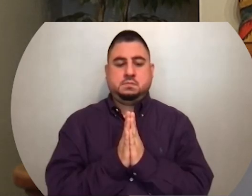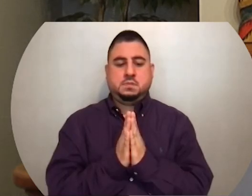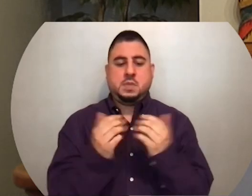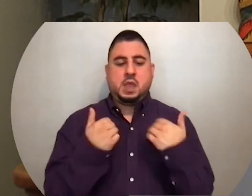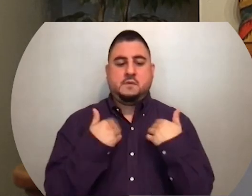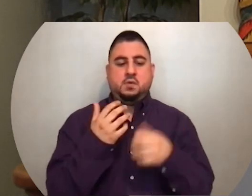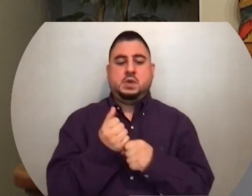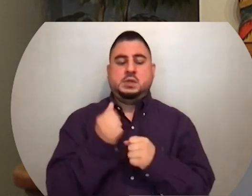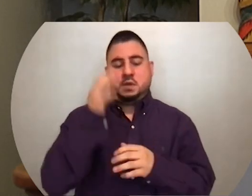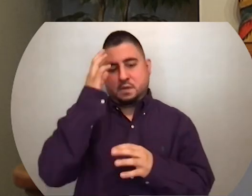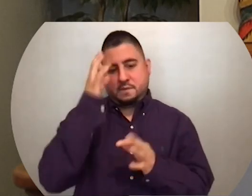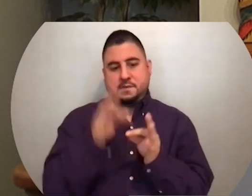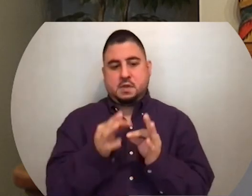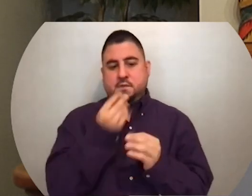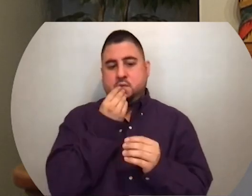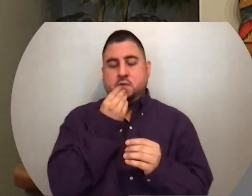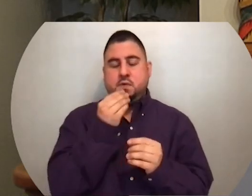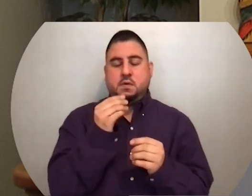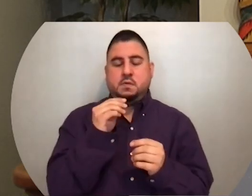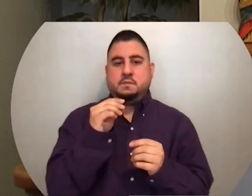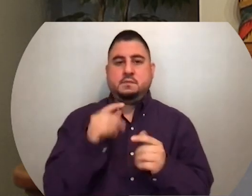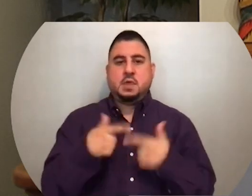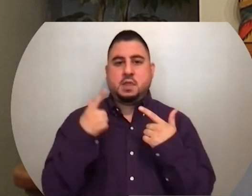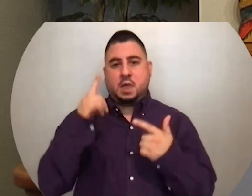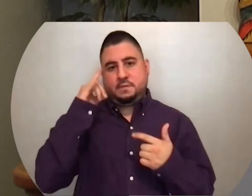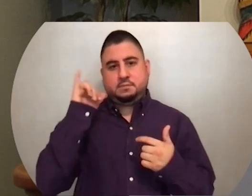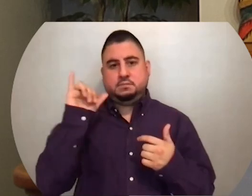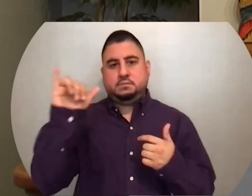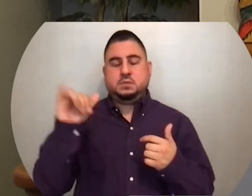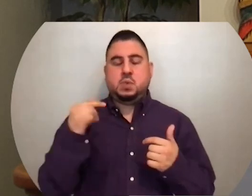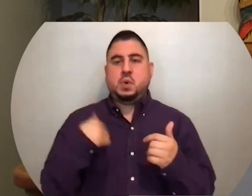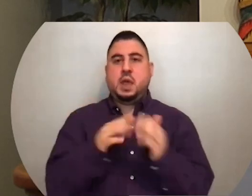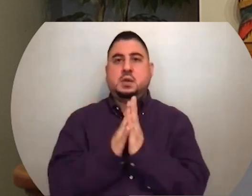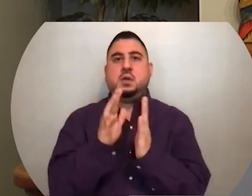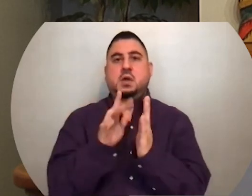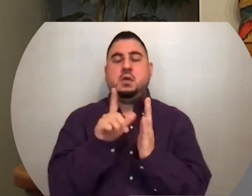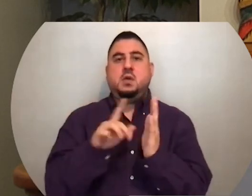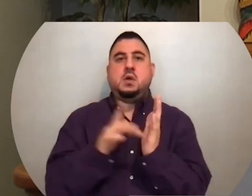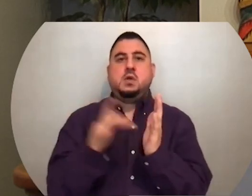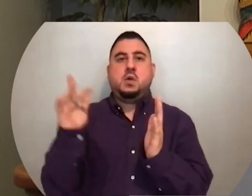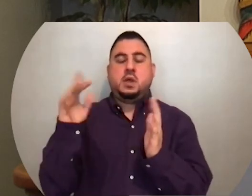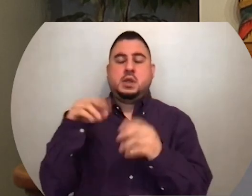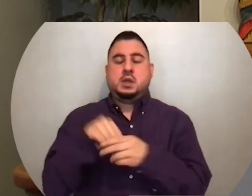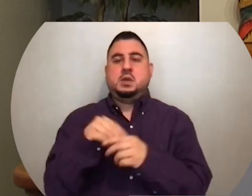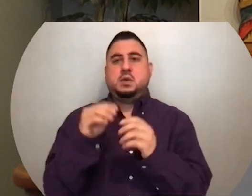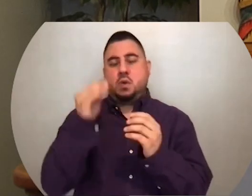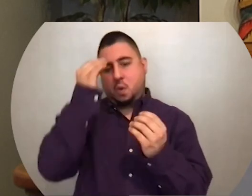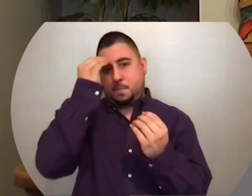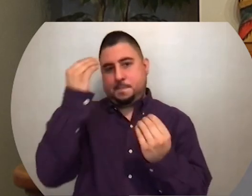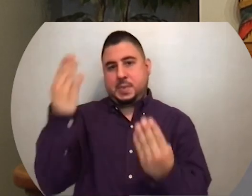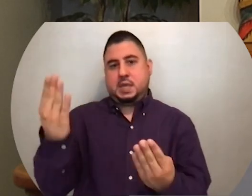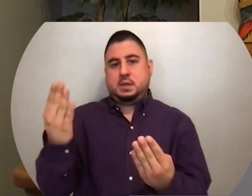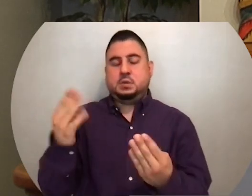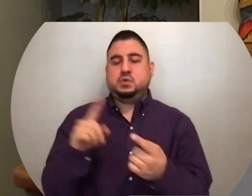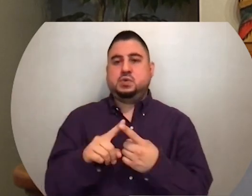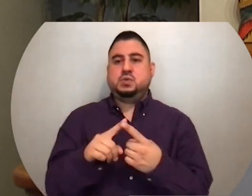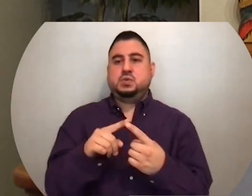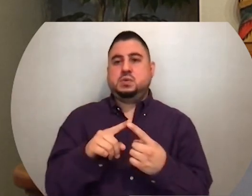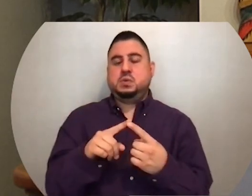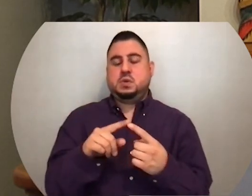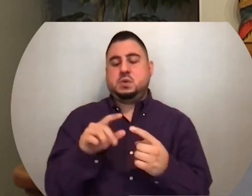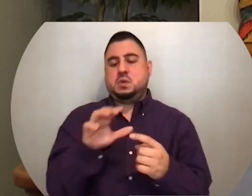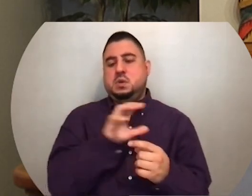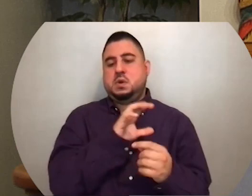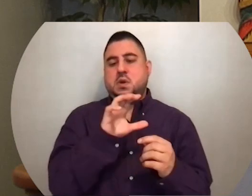Having received the food of immortality, we ask, O Lord, that glorying in obedience to the commands of Christ, the King